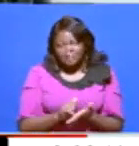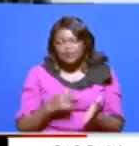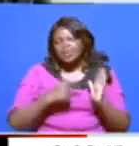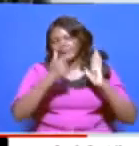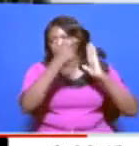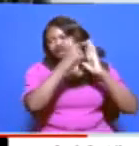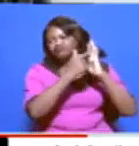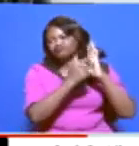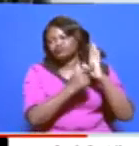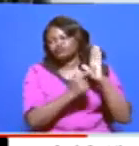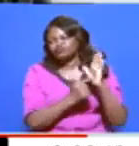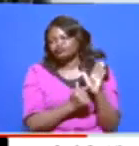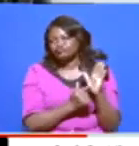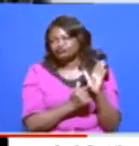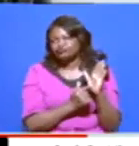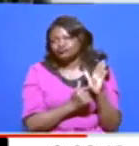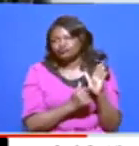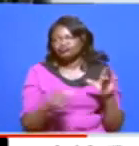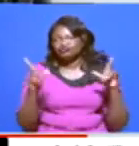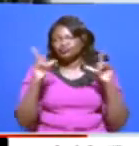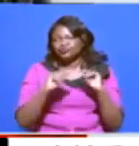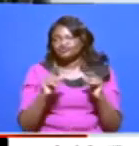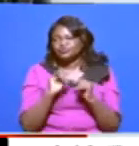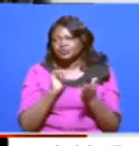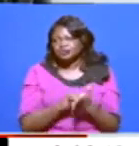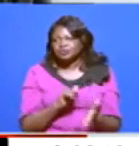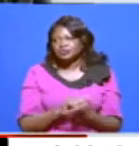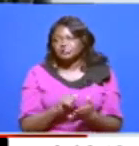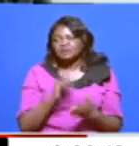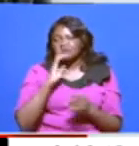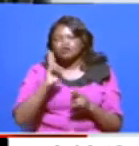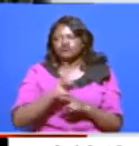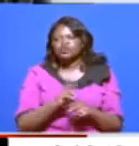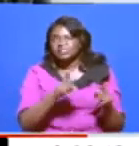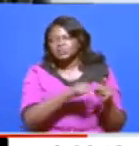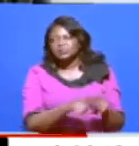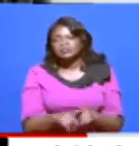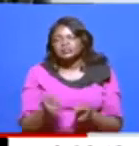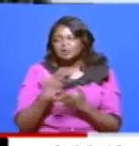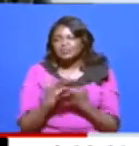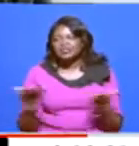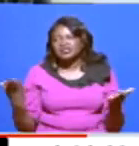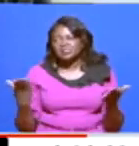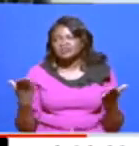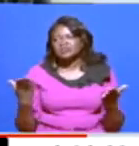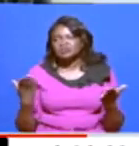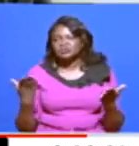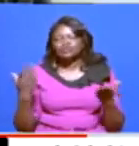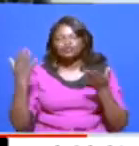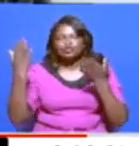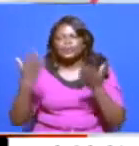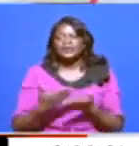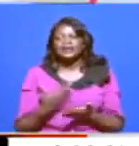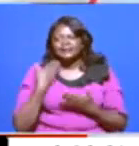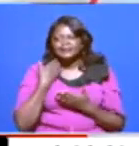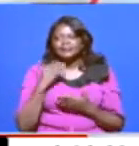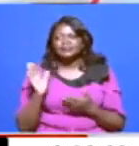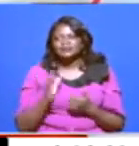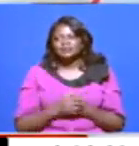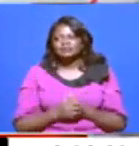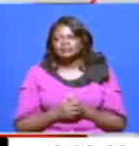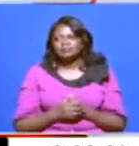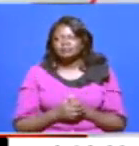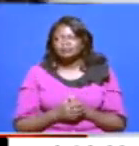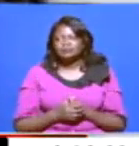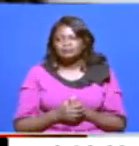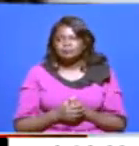here is a word that has been used as a tool to rally hate against a group of